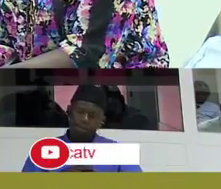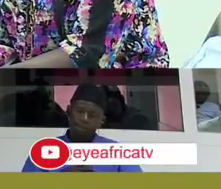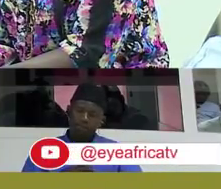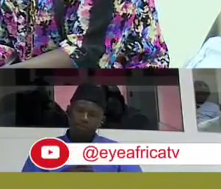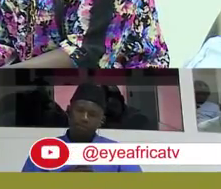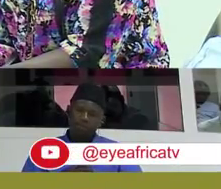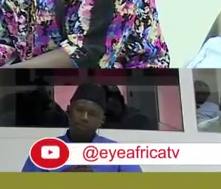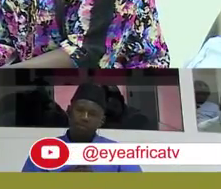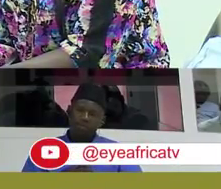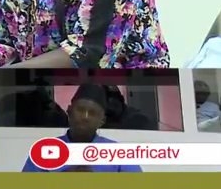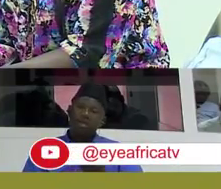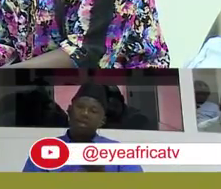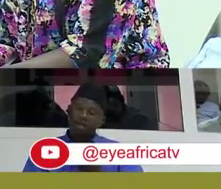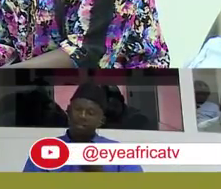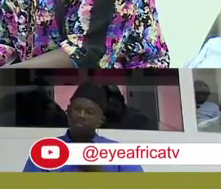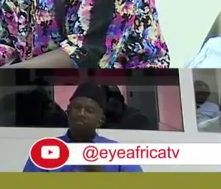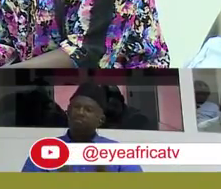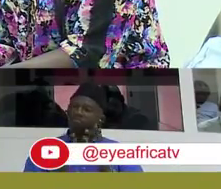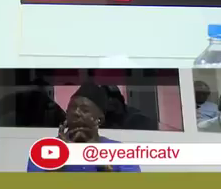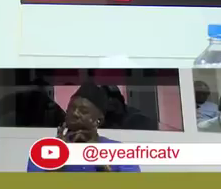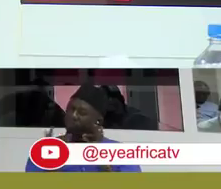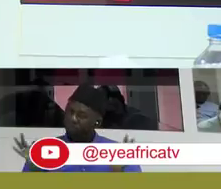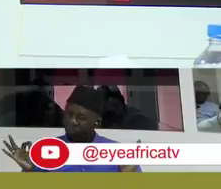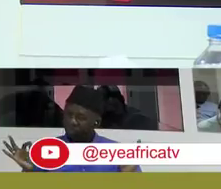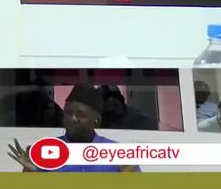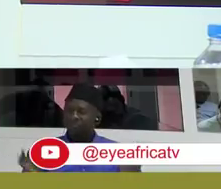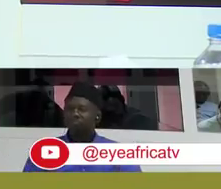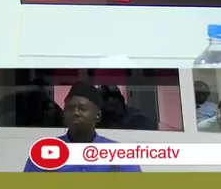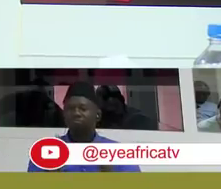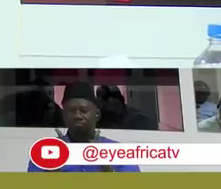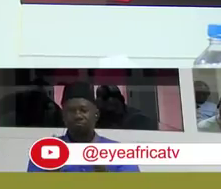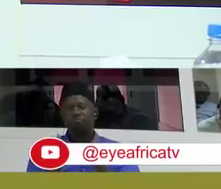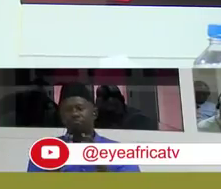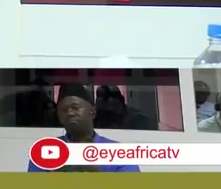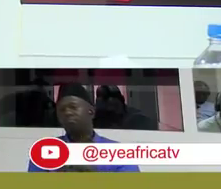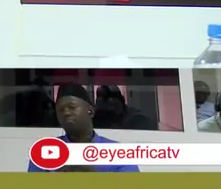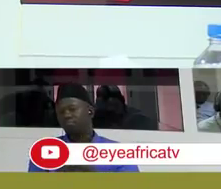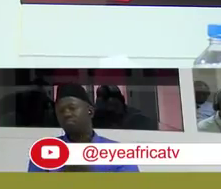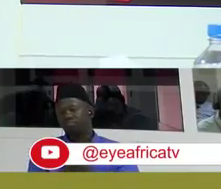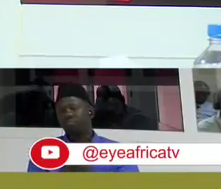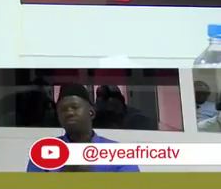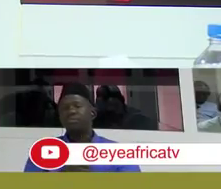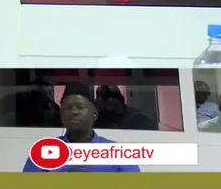have been peaceful and cordial.